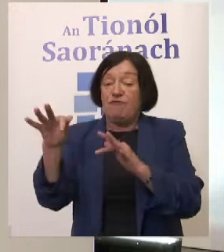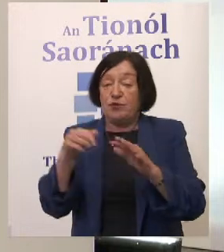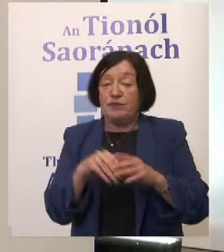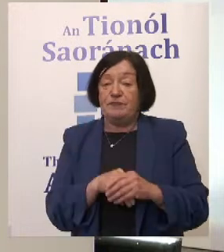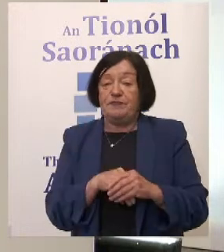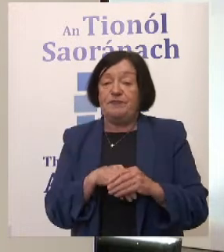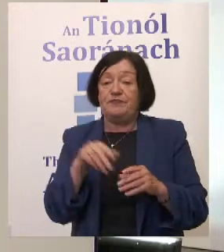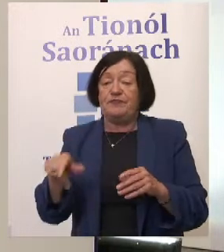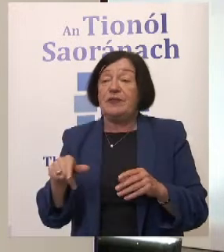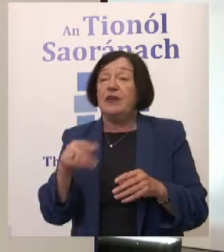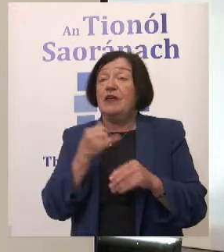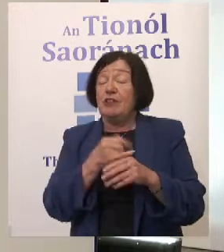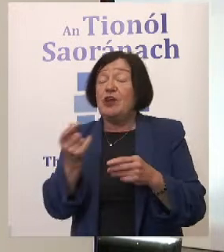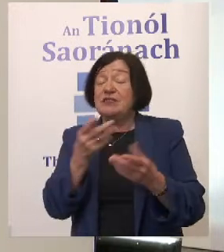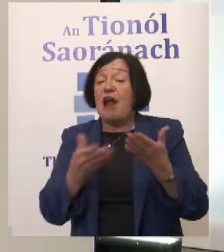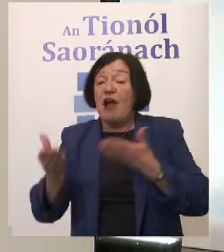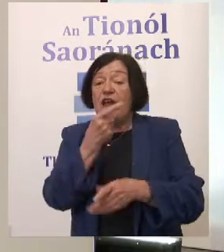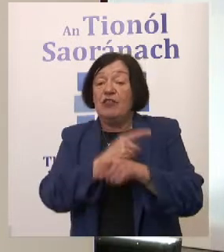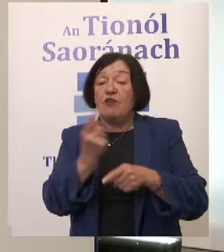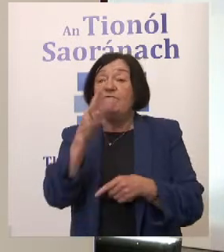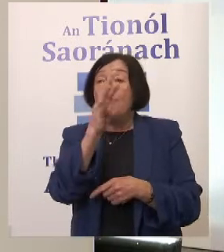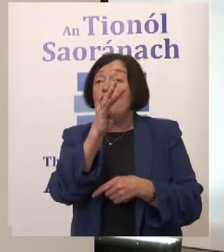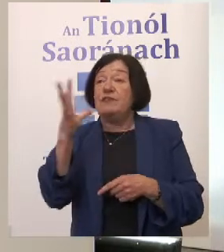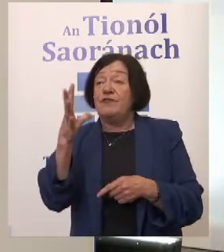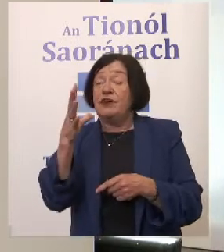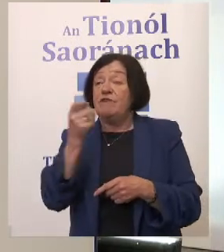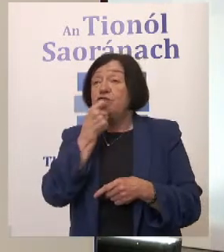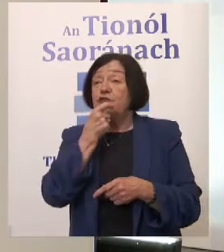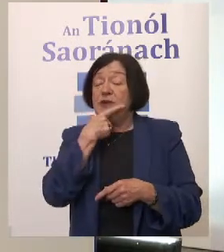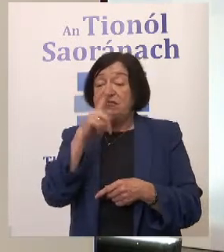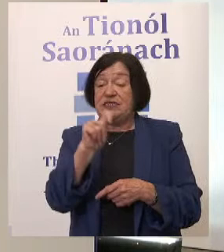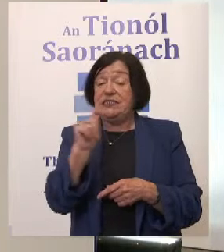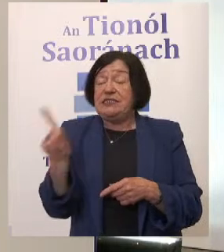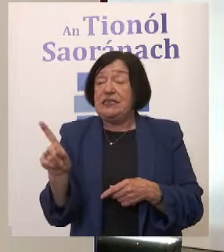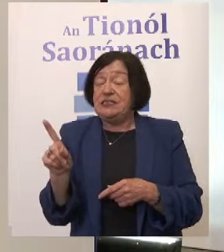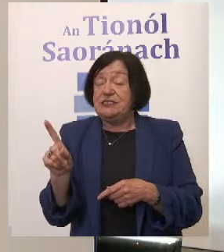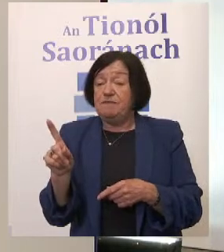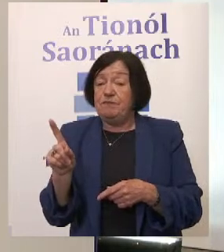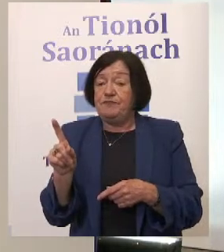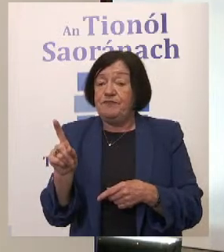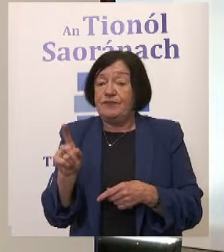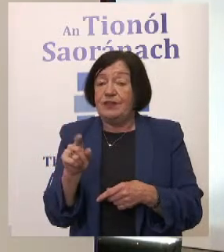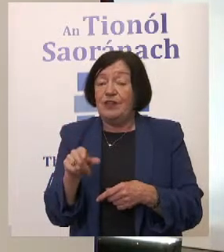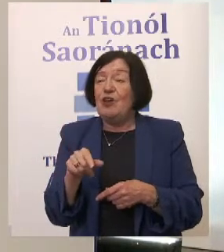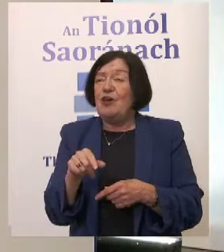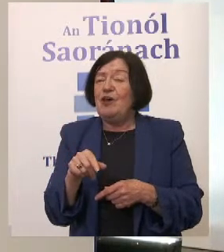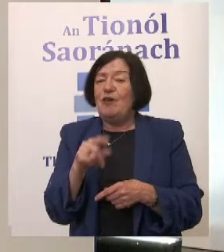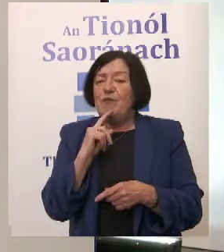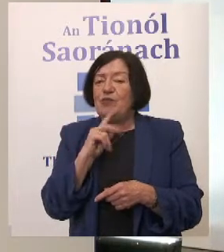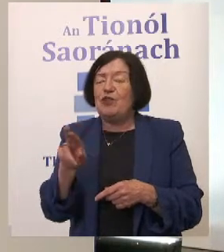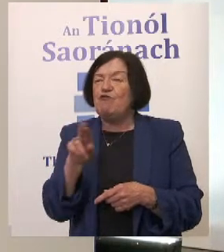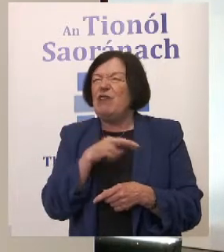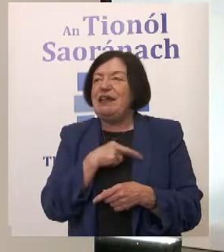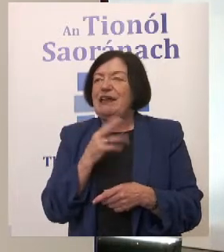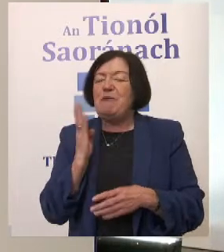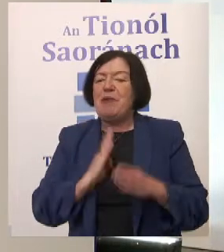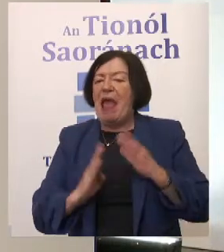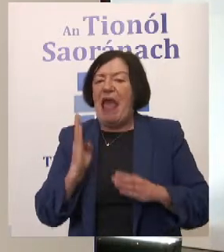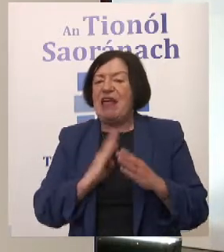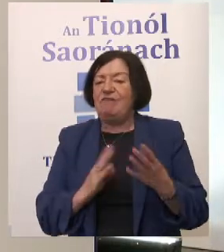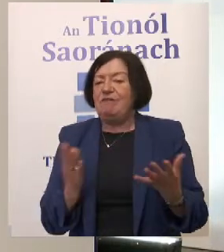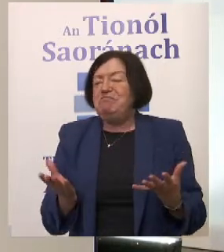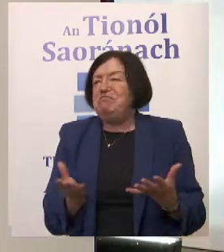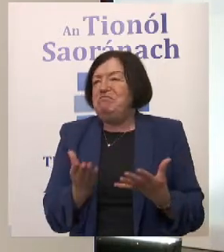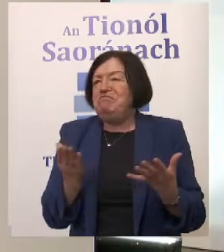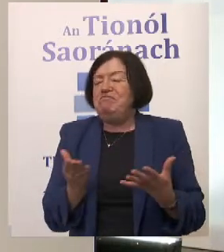And in many ways, there's an argument for this. There are 45 Dublin TDs, but they don't really behave in many